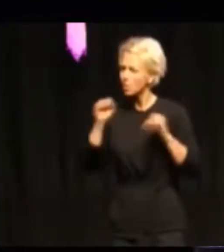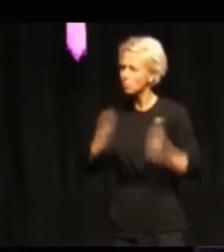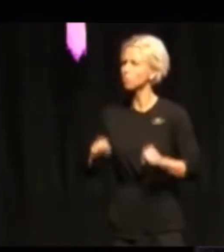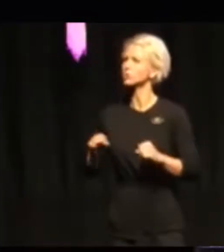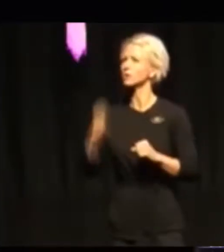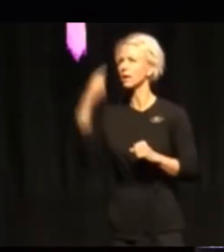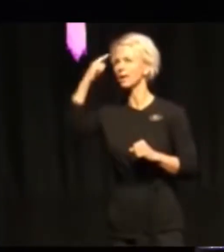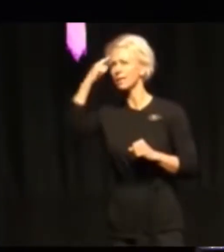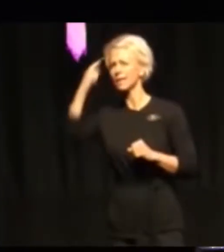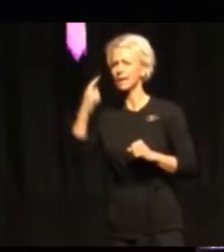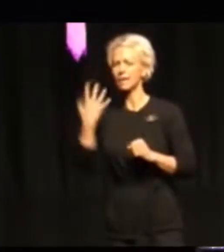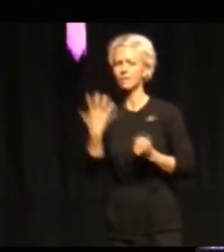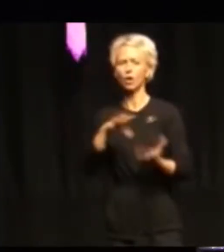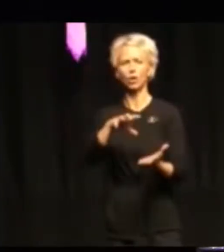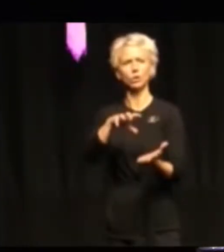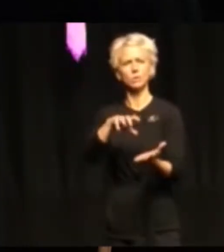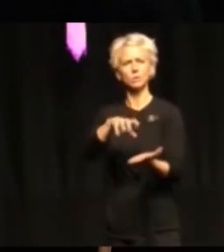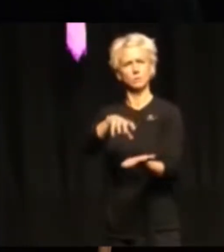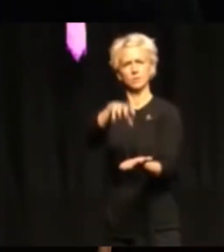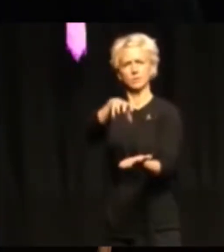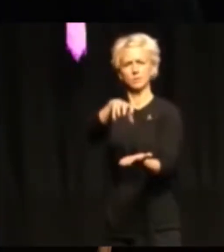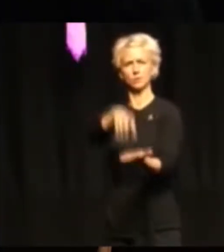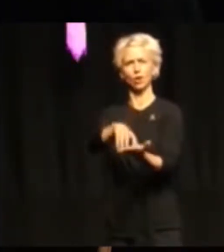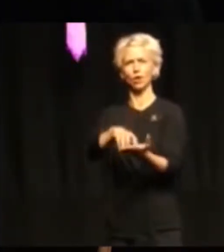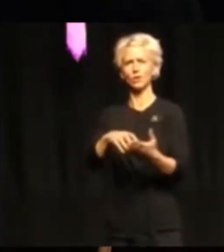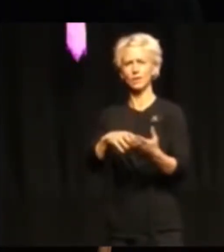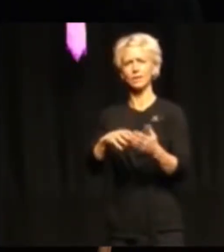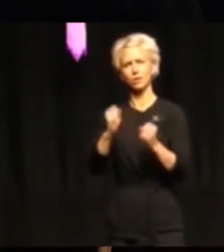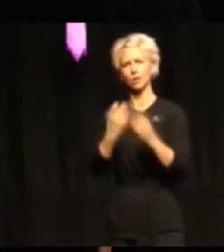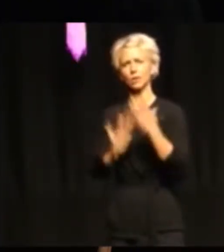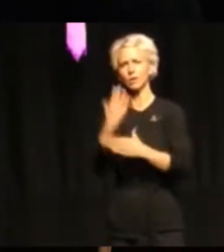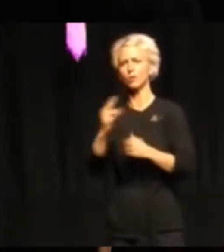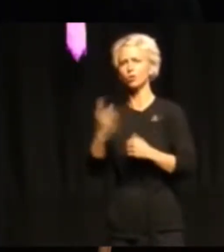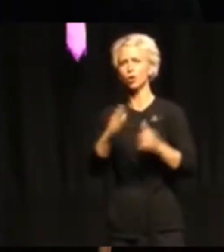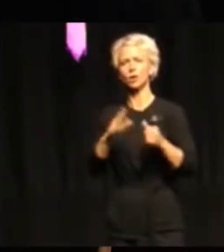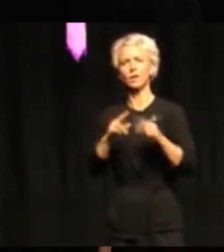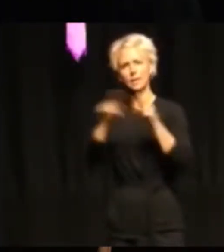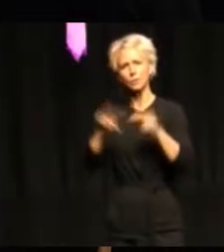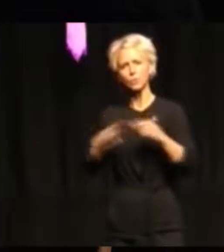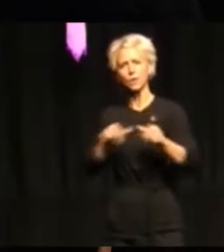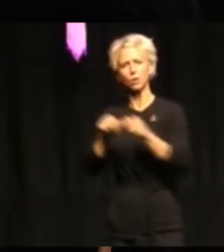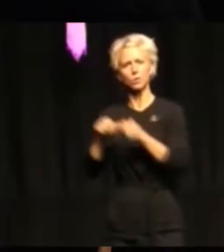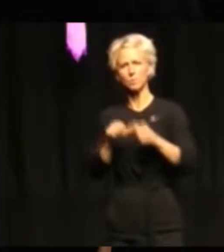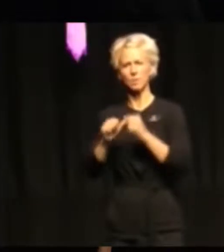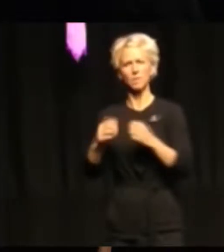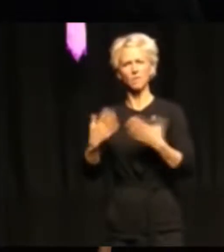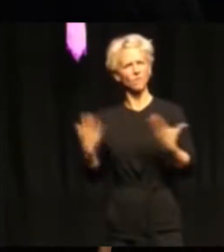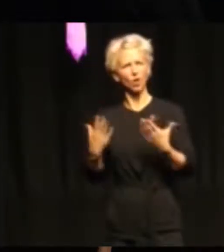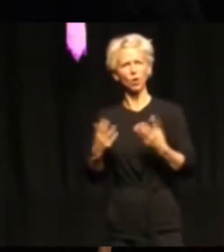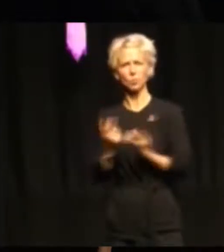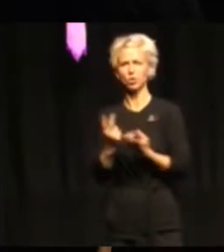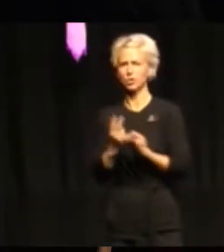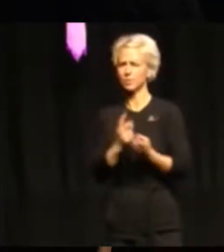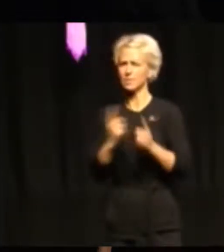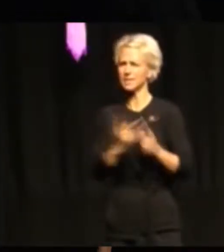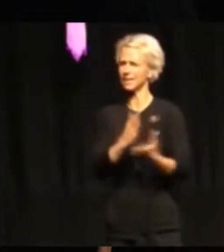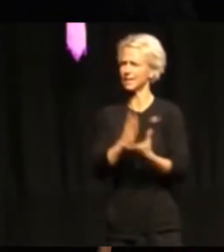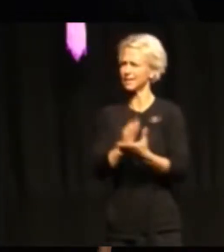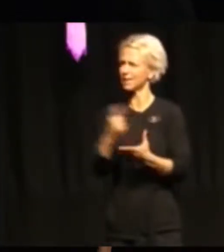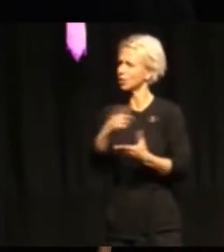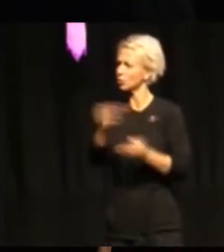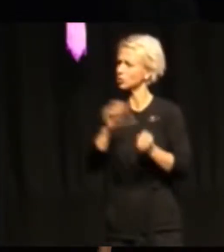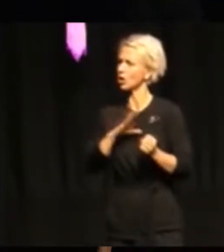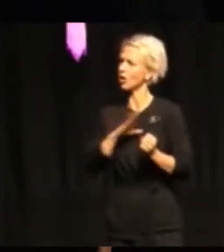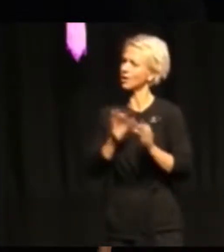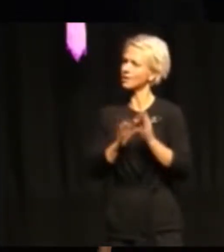out what these governments that have created this new international organization are going to call human rights, right?